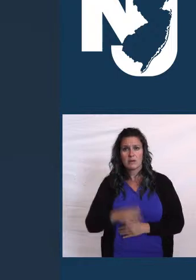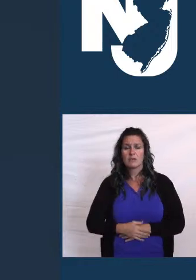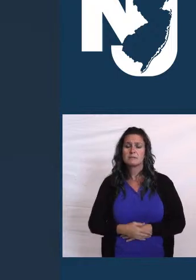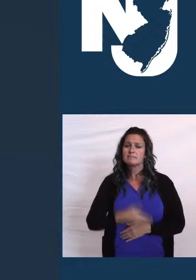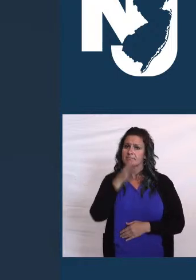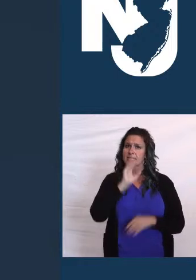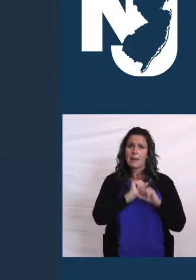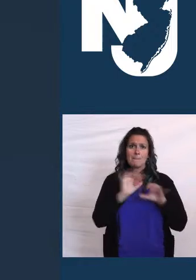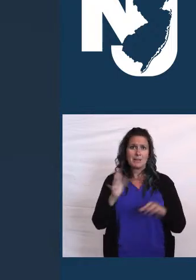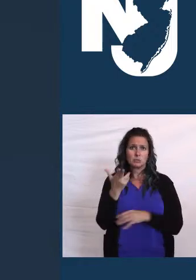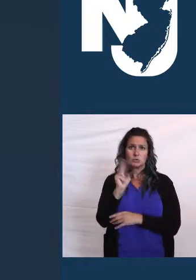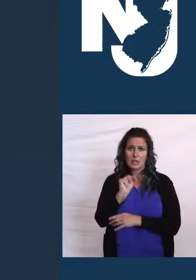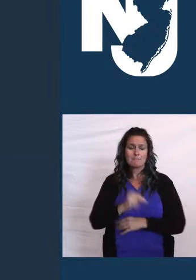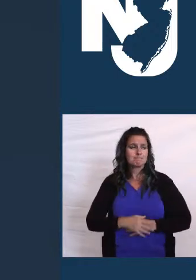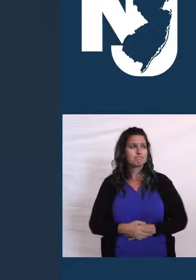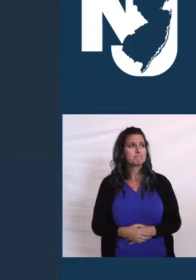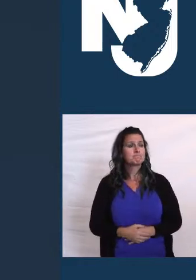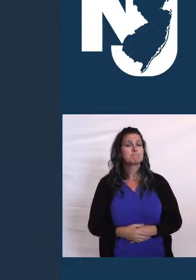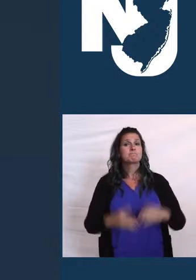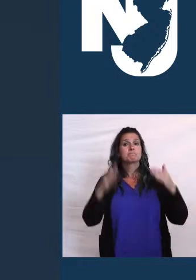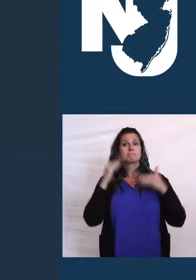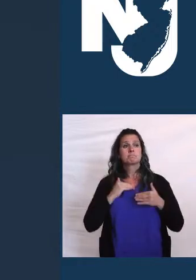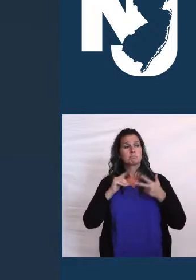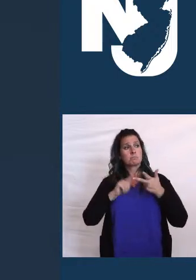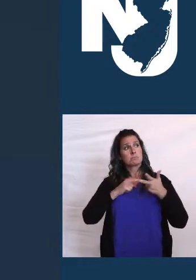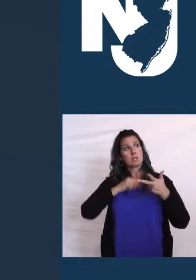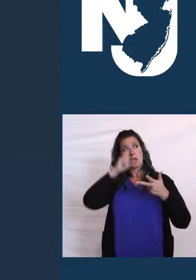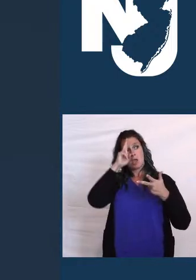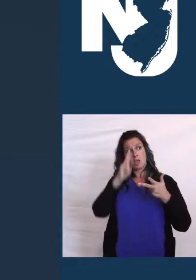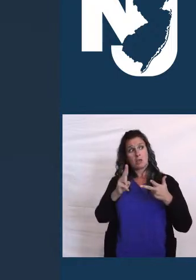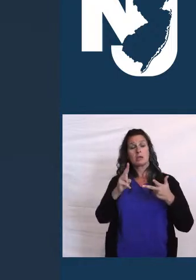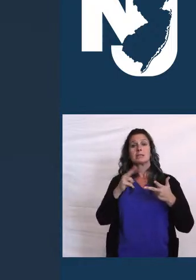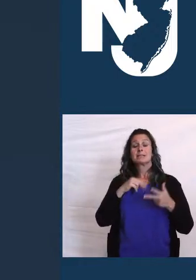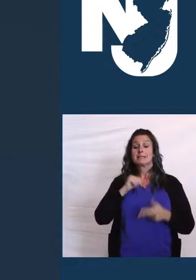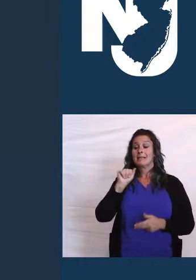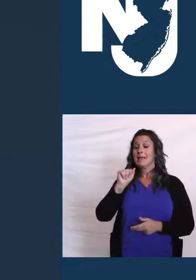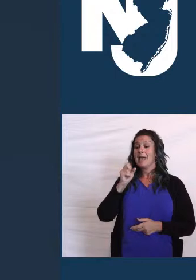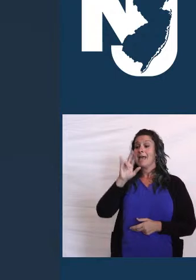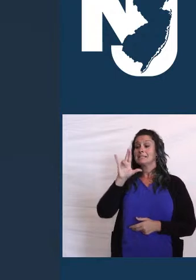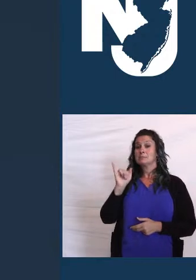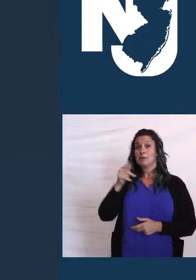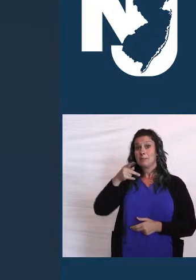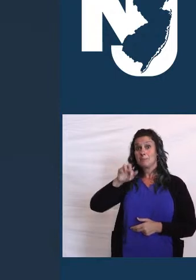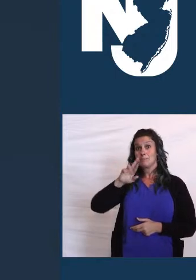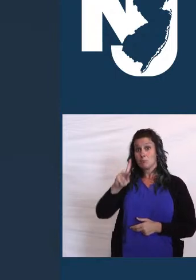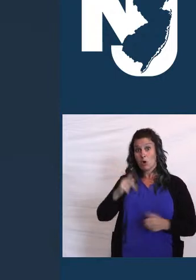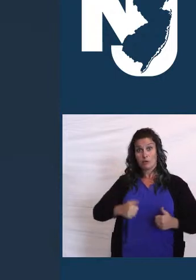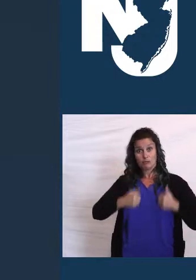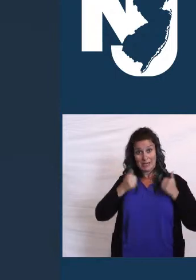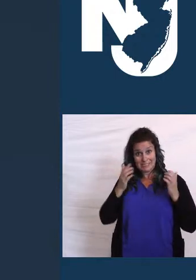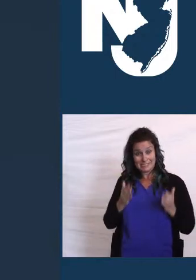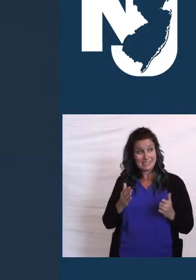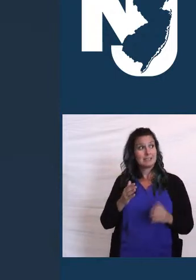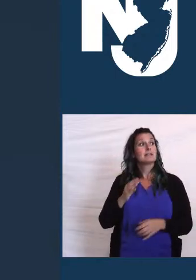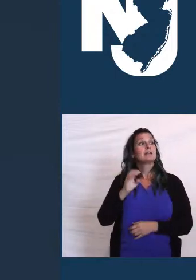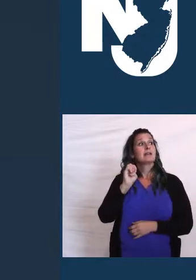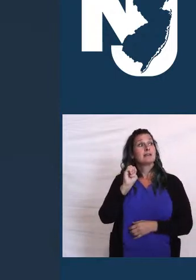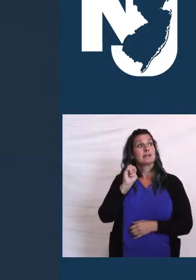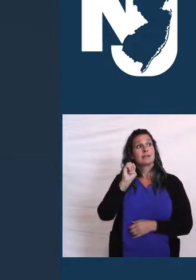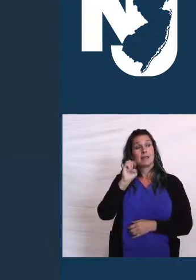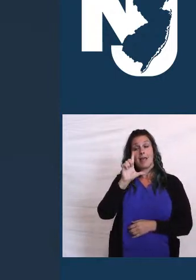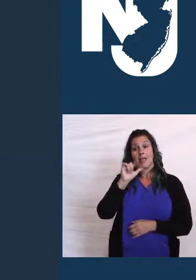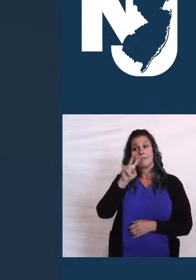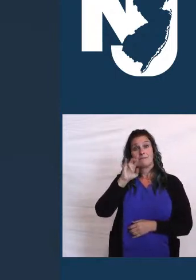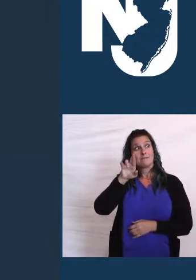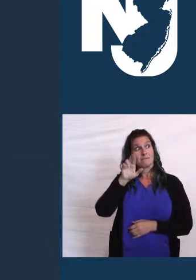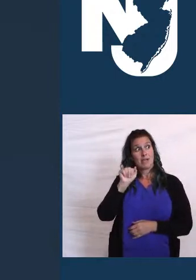God bless you, John. And finally, for this Wednesday, let's honor Asbury Park's Elvira Lutz. Vera, as she was